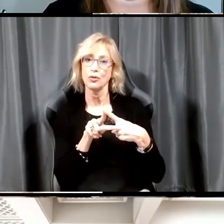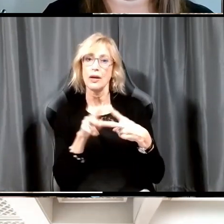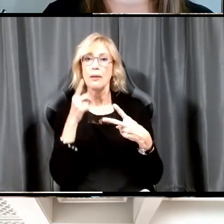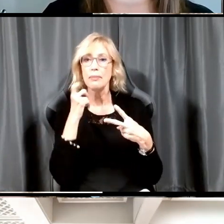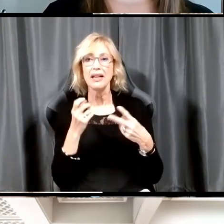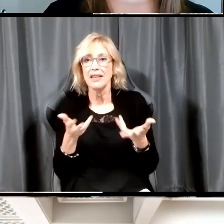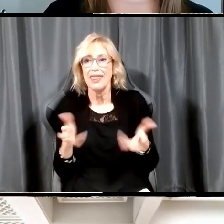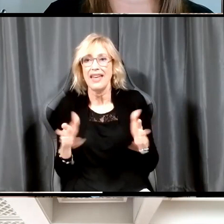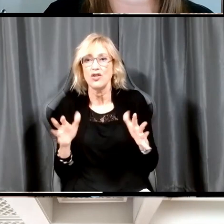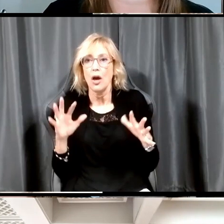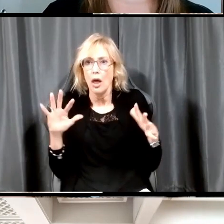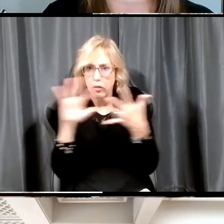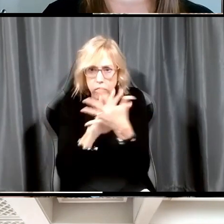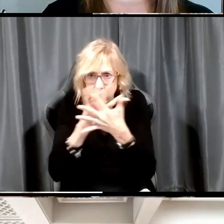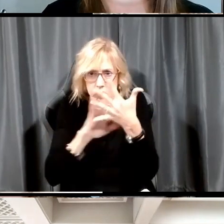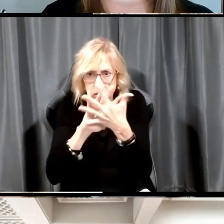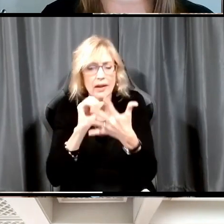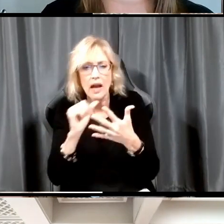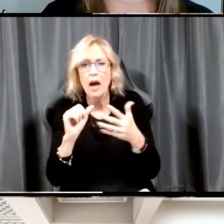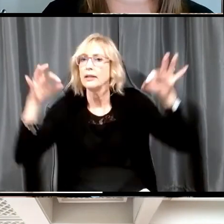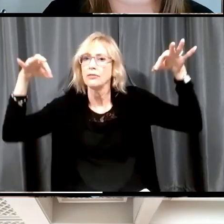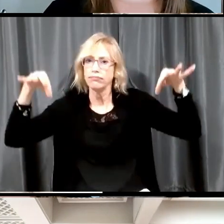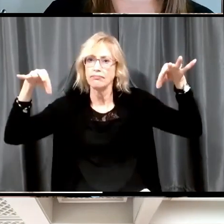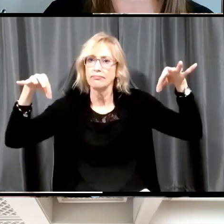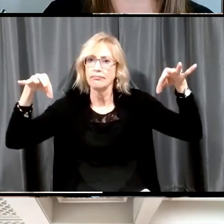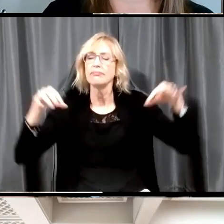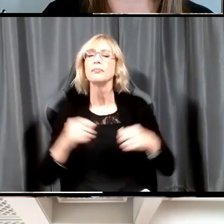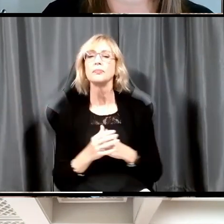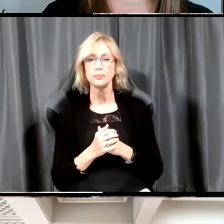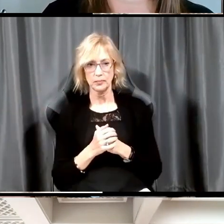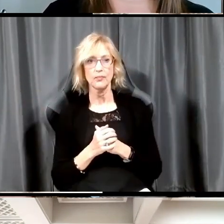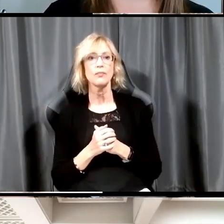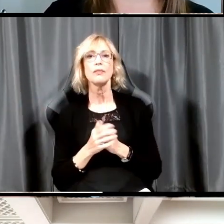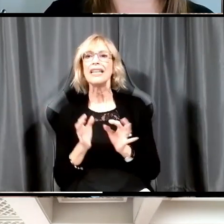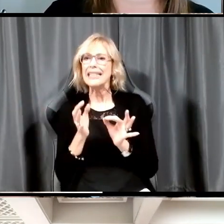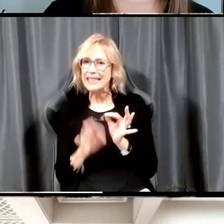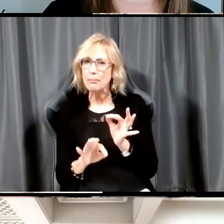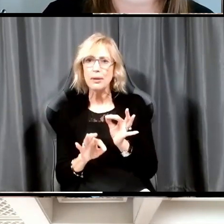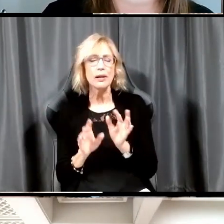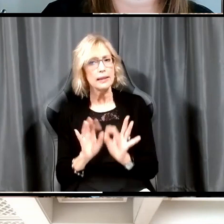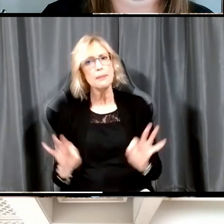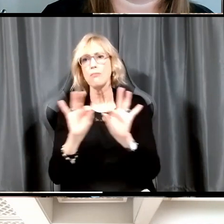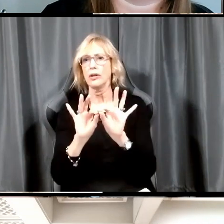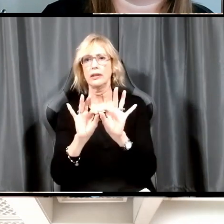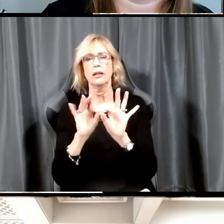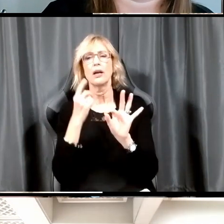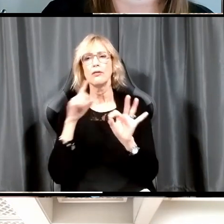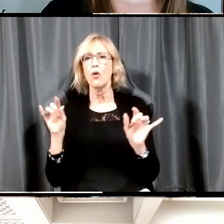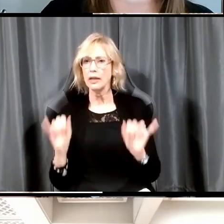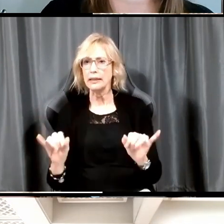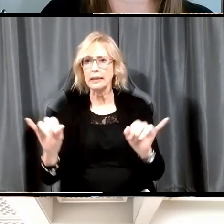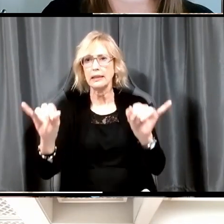isolation, and the students can build their understanding from there. Simplicity is key to most consistent